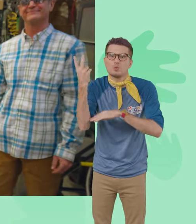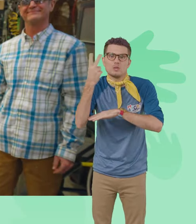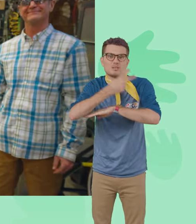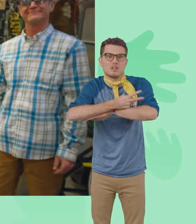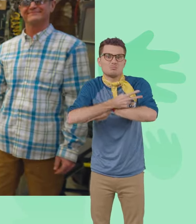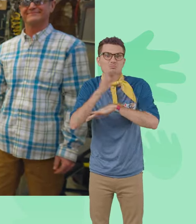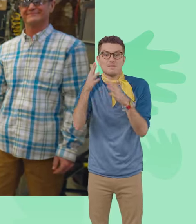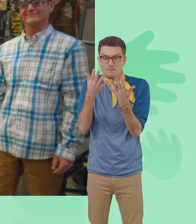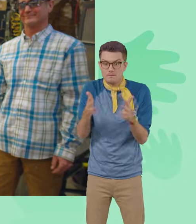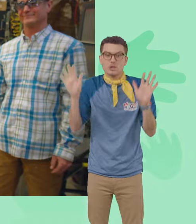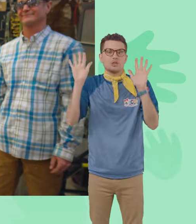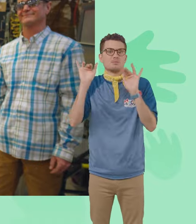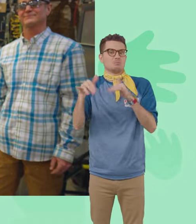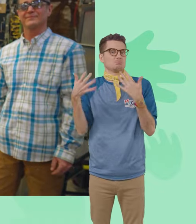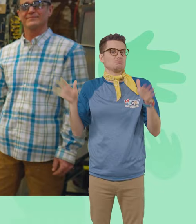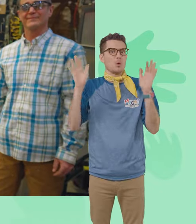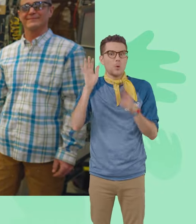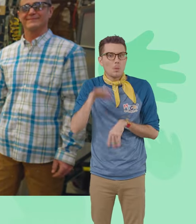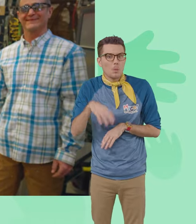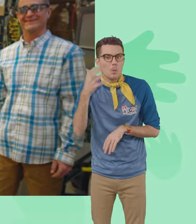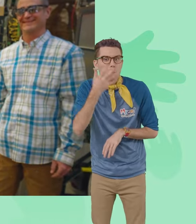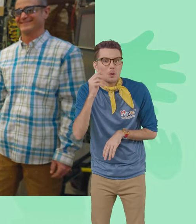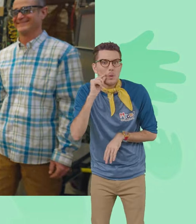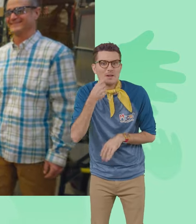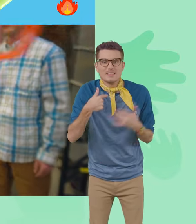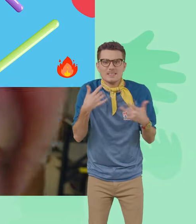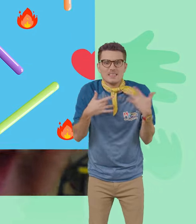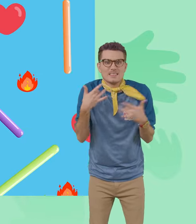so excited for it to cool down so we can see this heart.